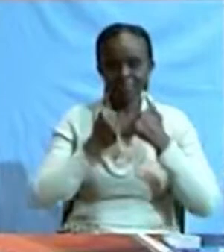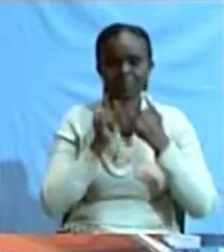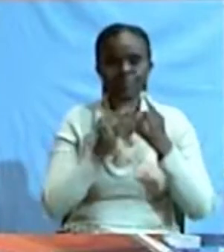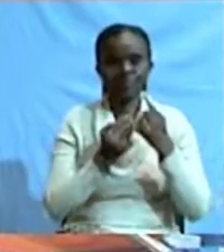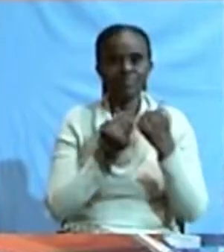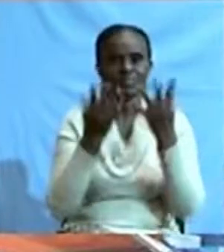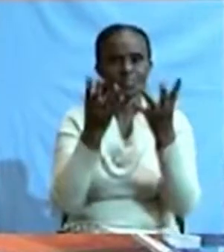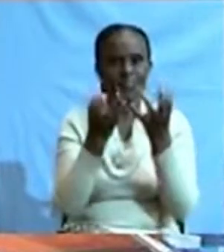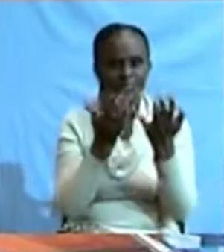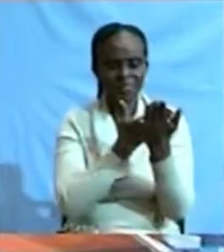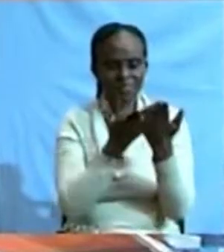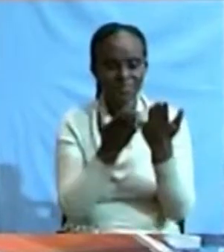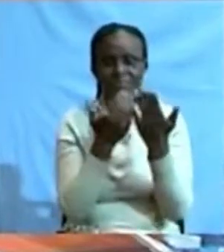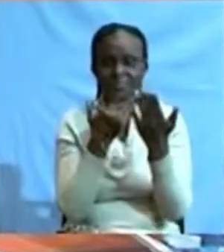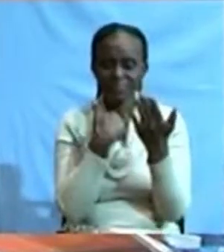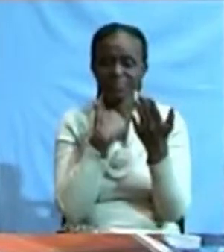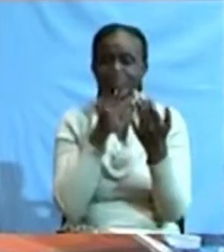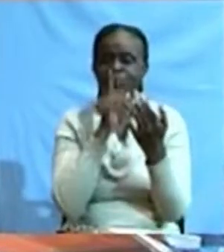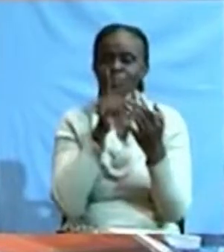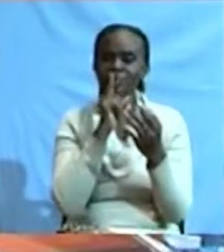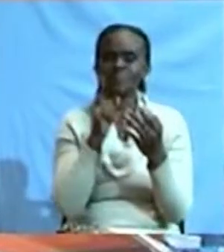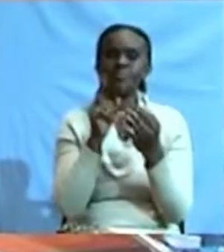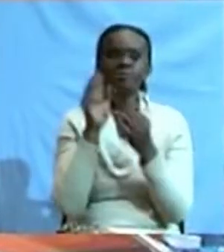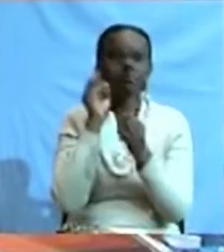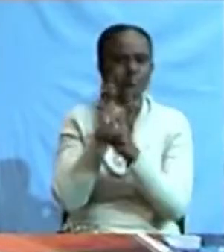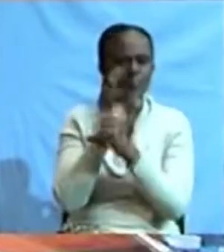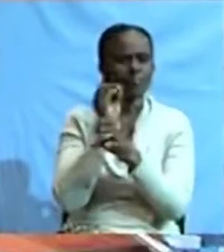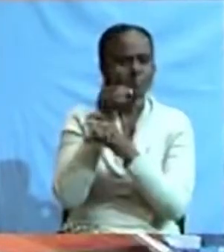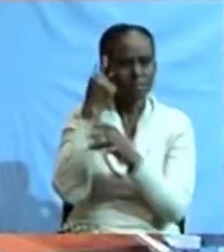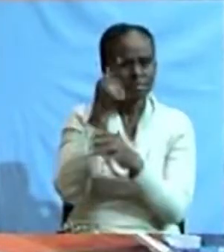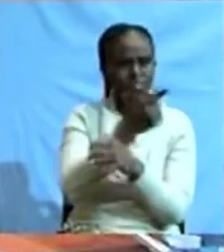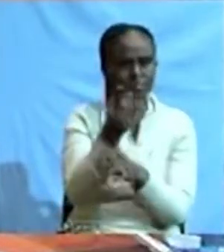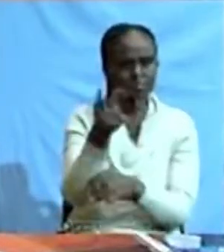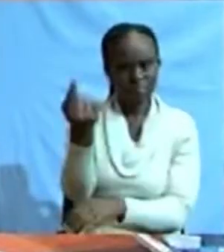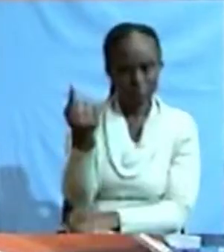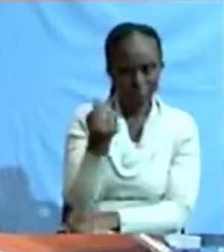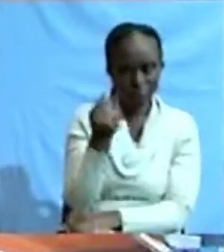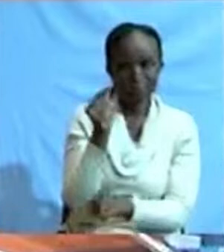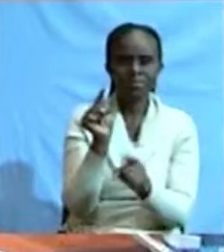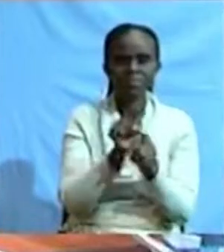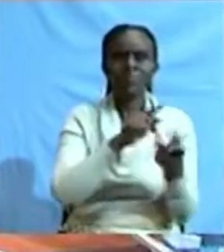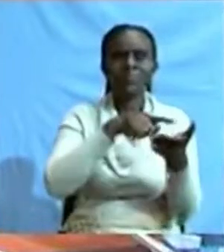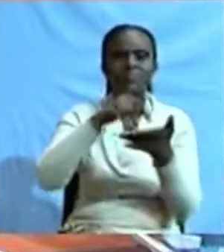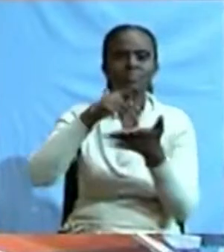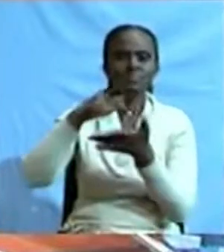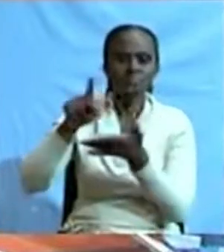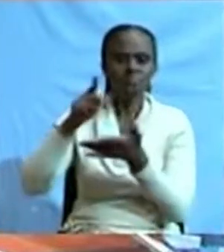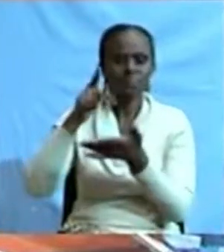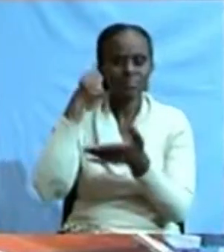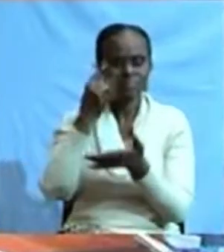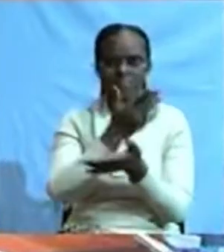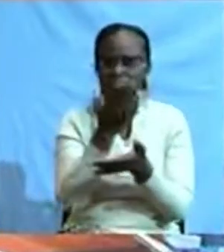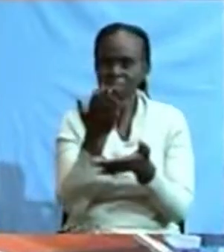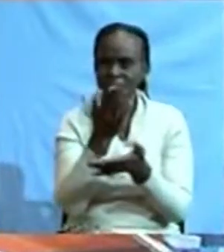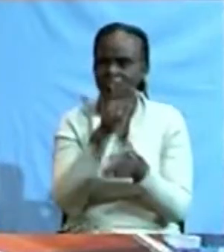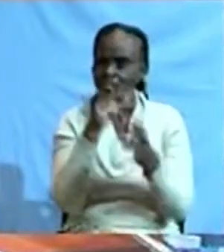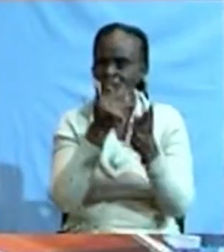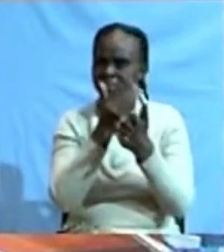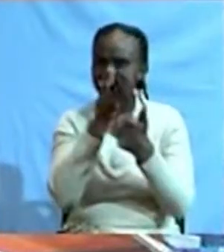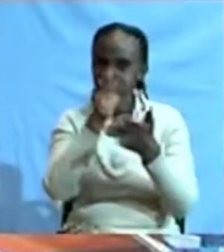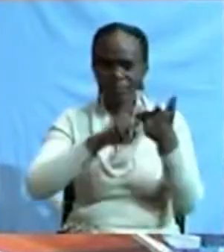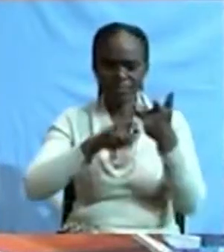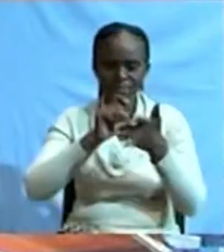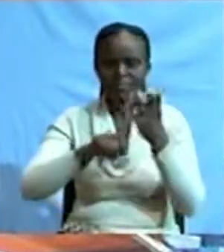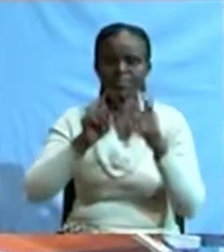to have the willingness for them just to come through and pay the dues.